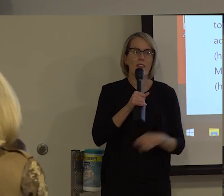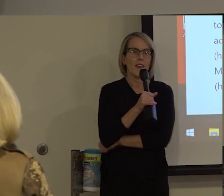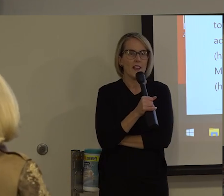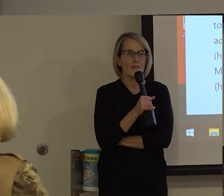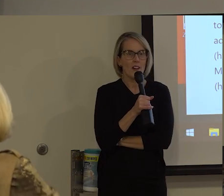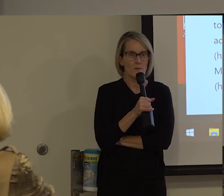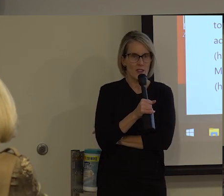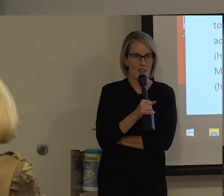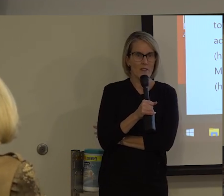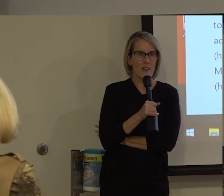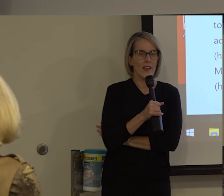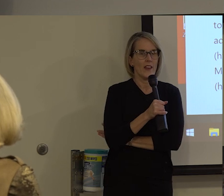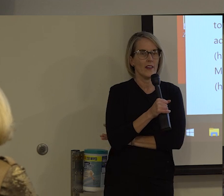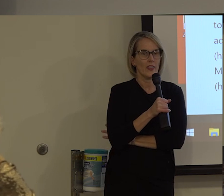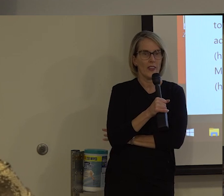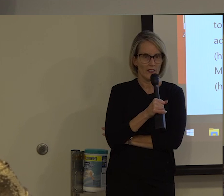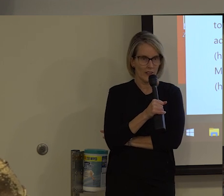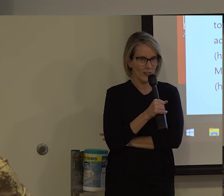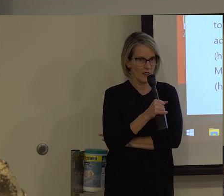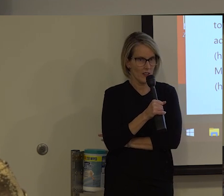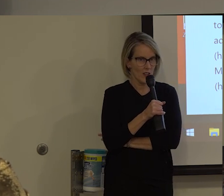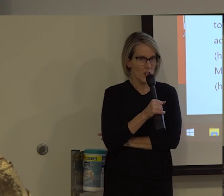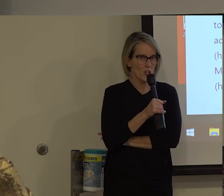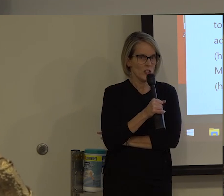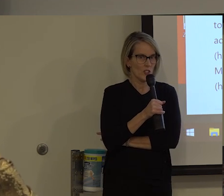So with the H5P and ThingLink,